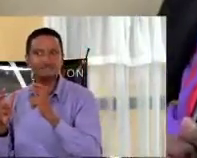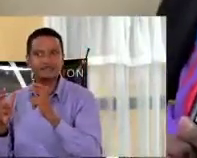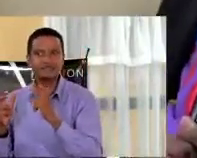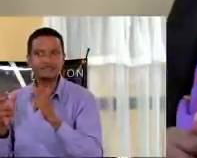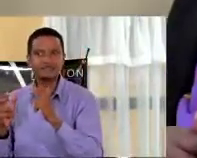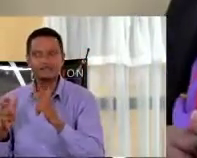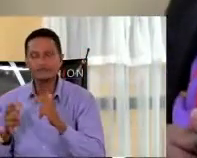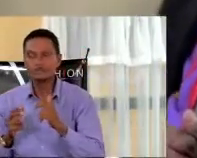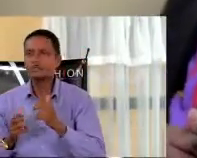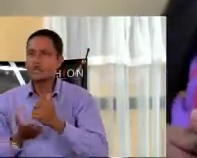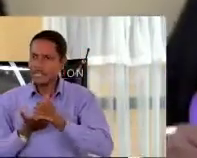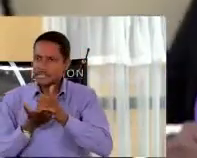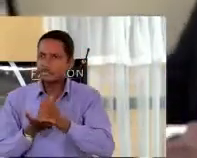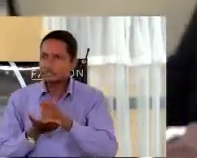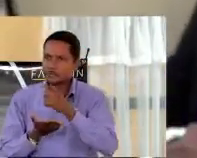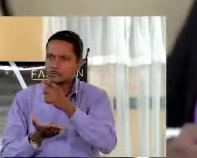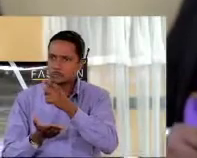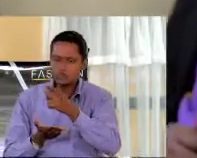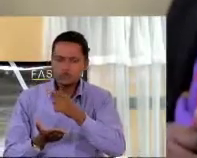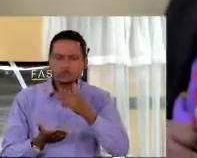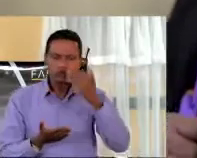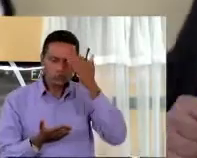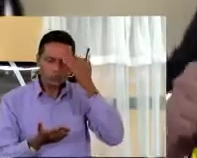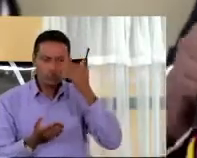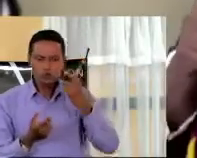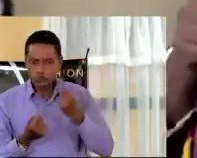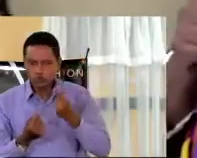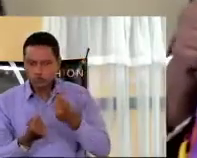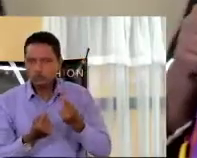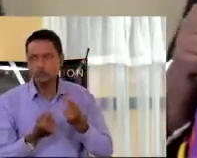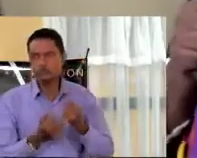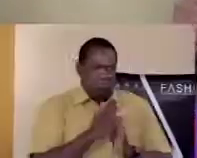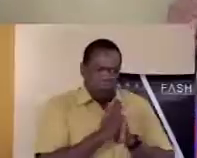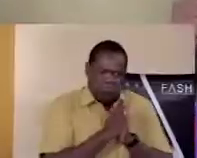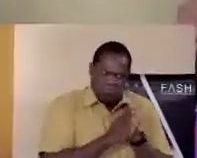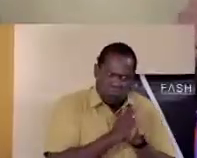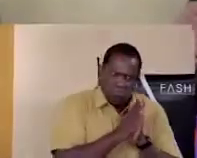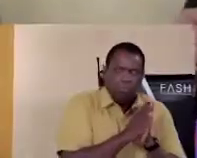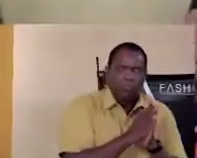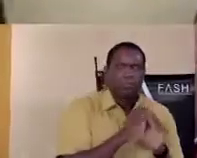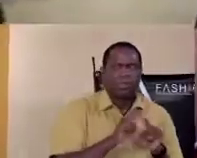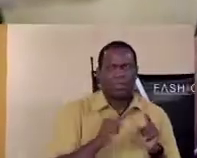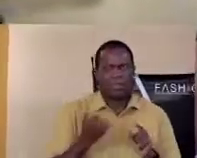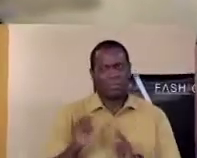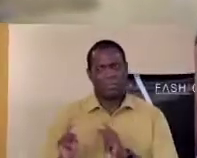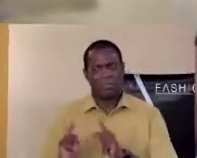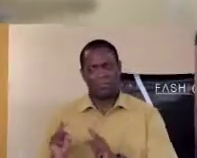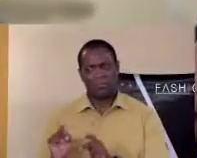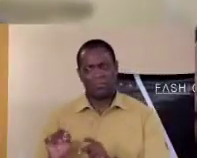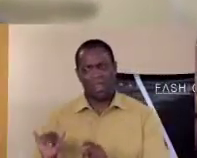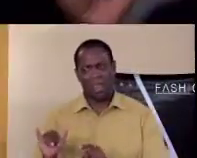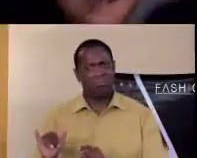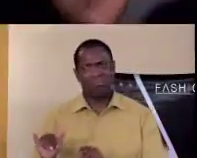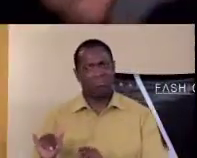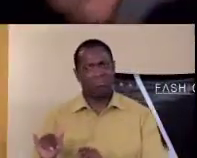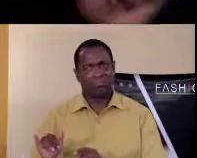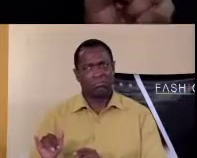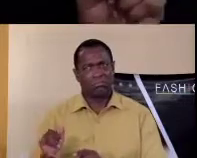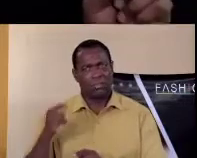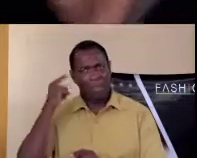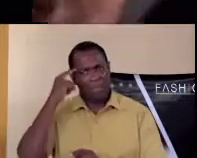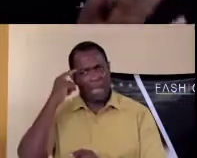your products eventually. You understand what I mean? So I want to pull on two words, two concepts you talked